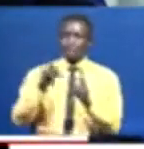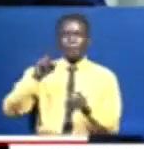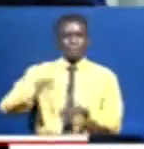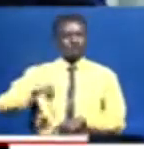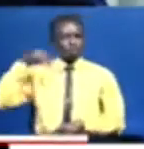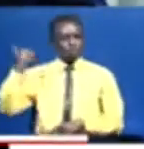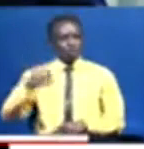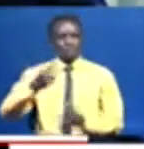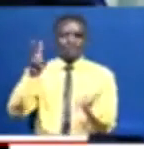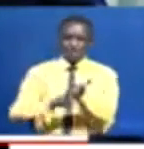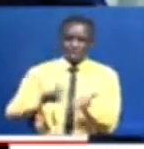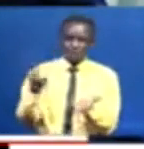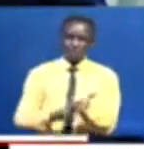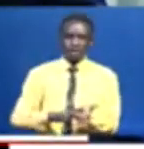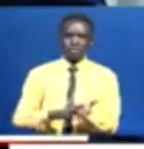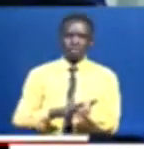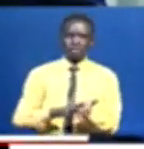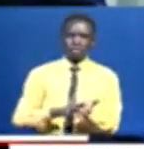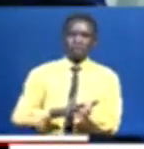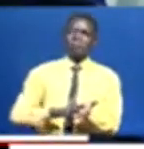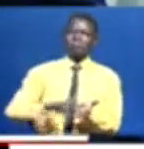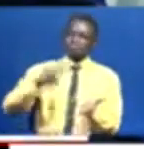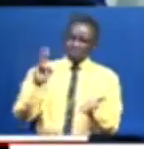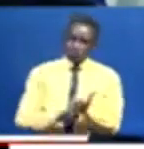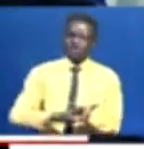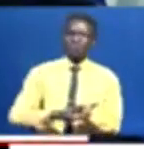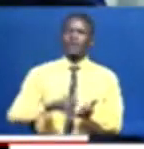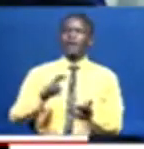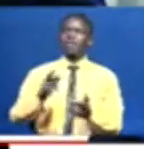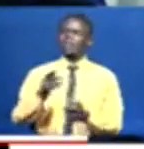verify that the access to your data is